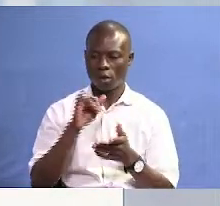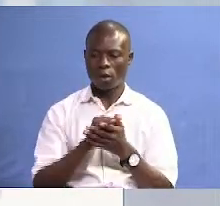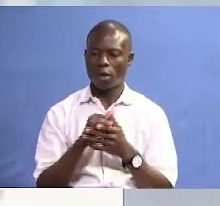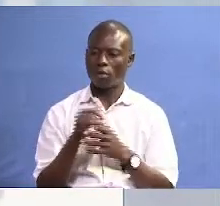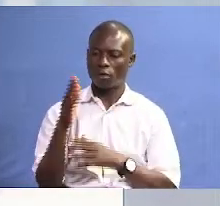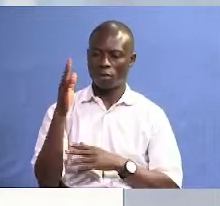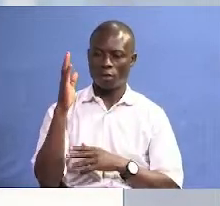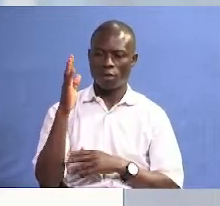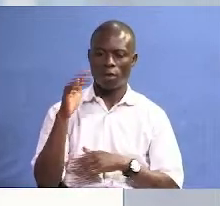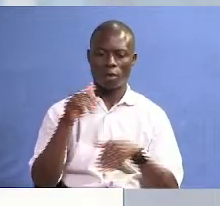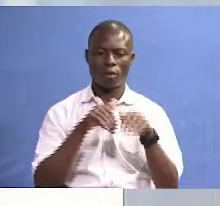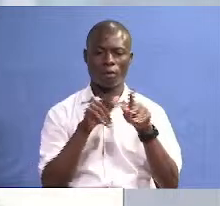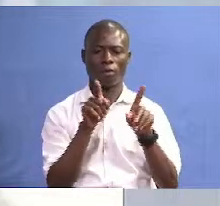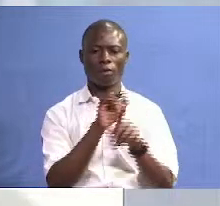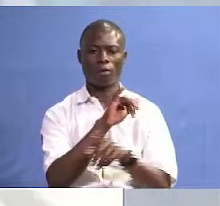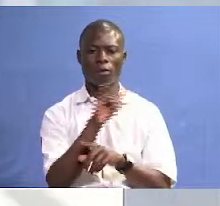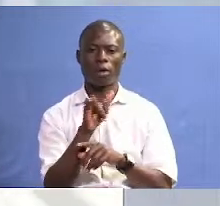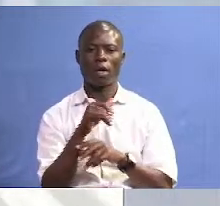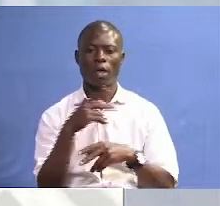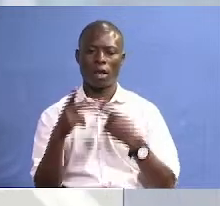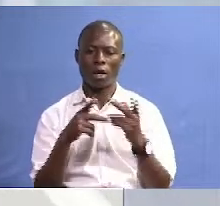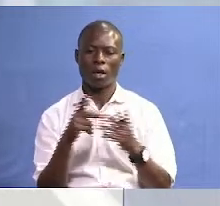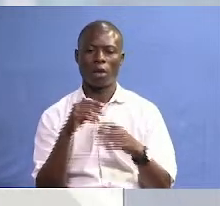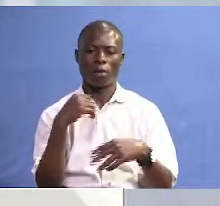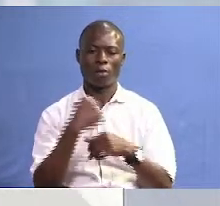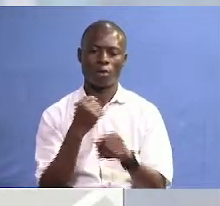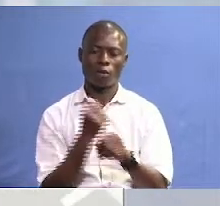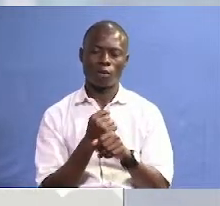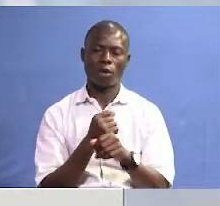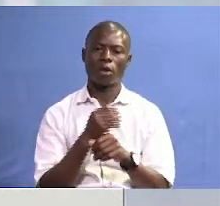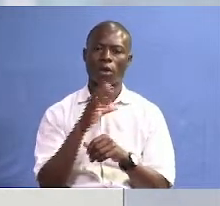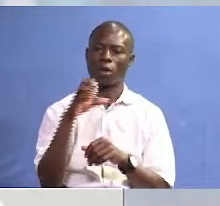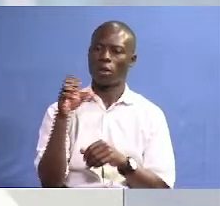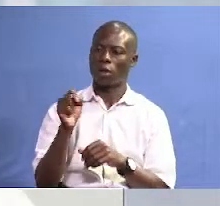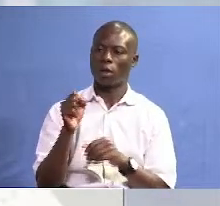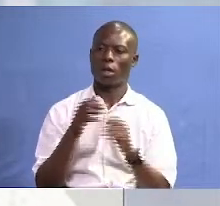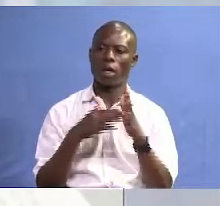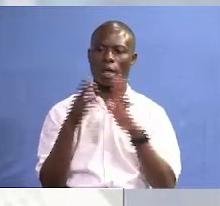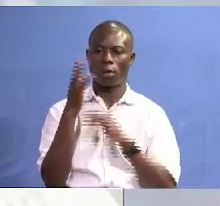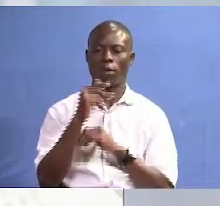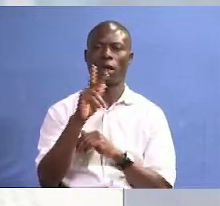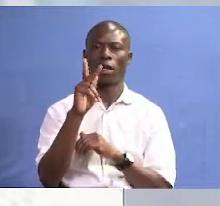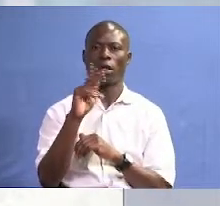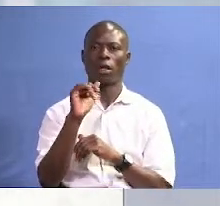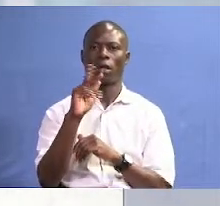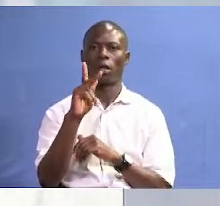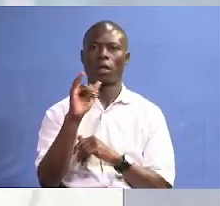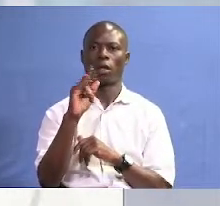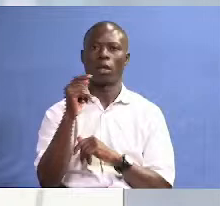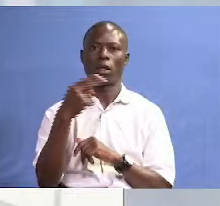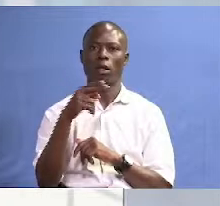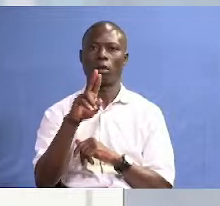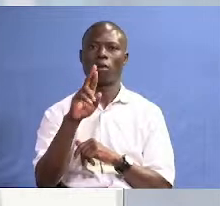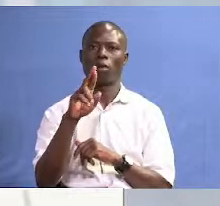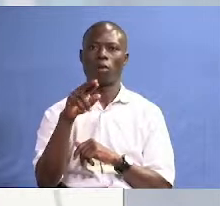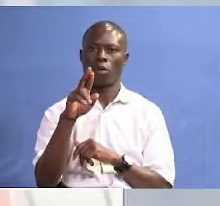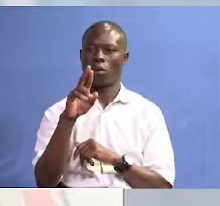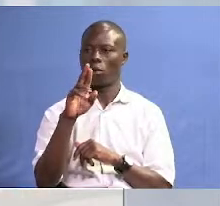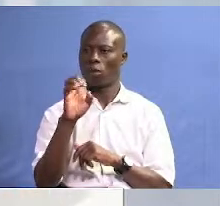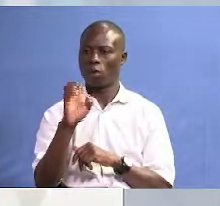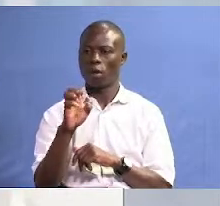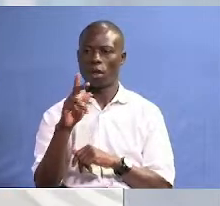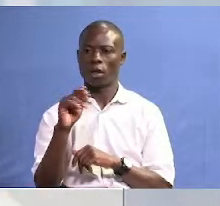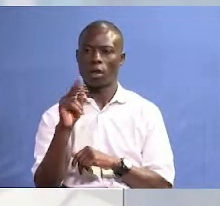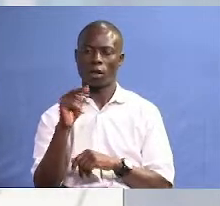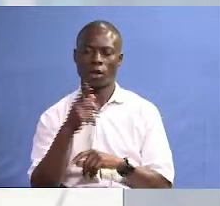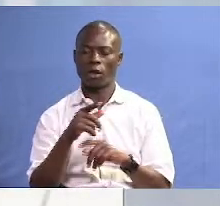the following report. Whether ranked top-performing cabinet secretary like Professor Kithure Kindiki or controversial CS like